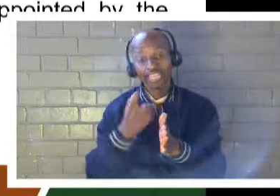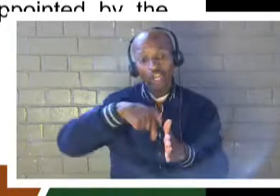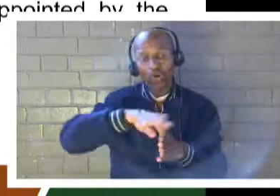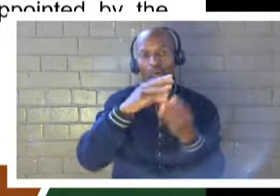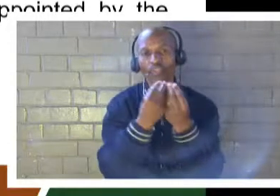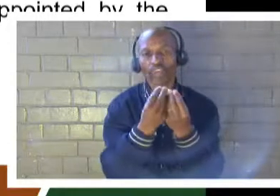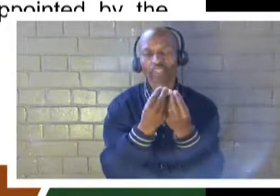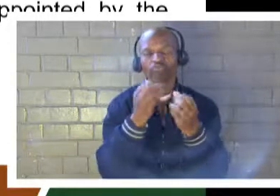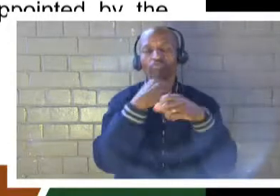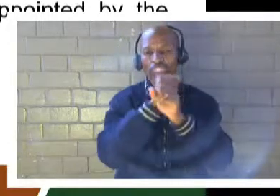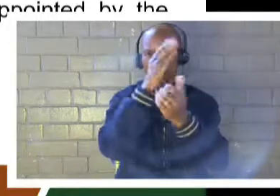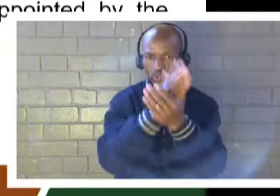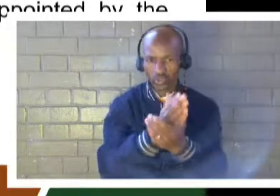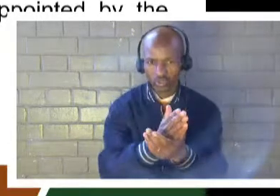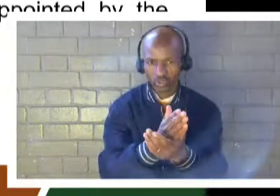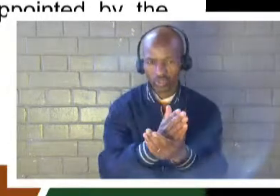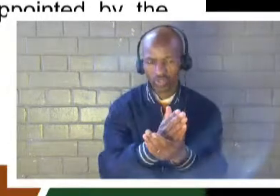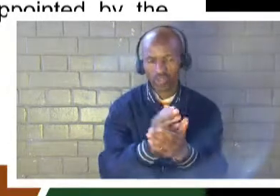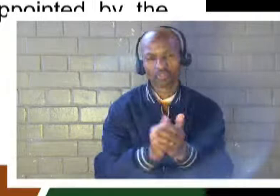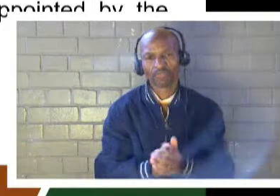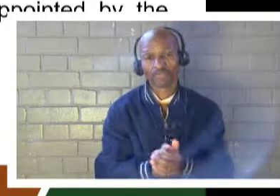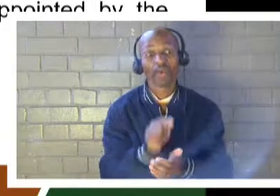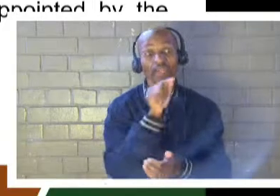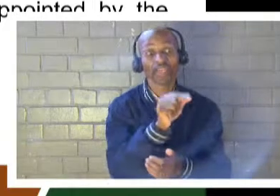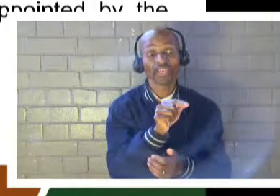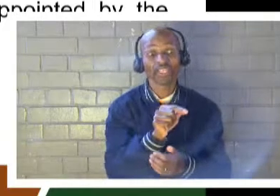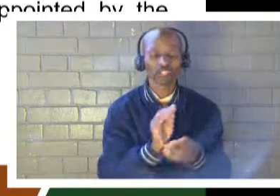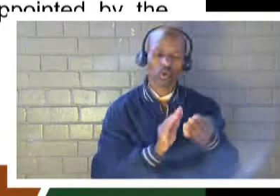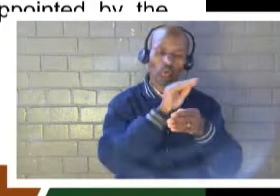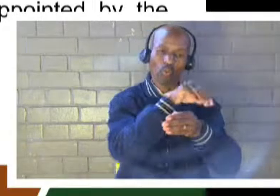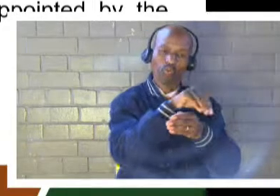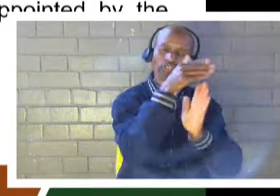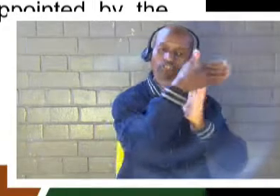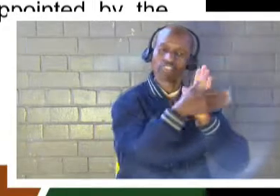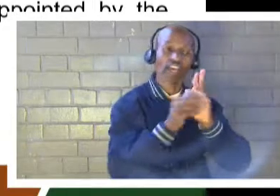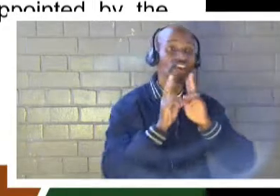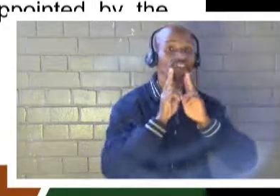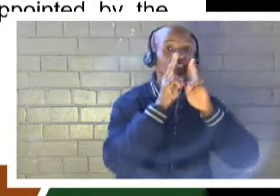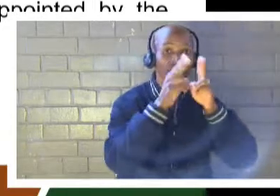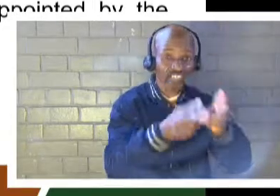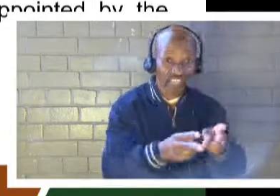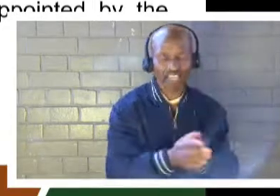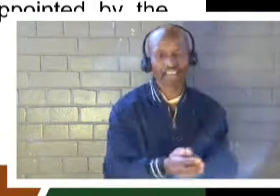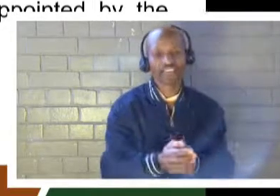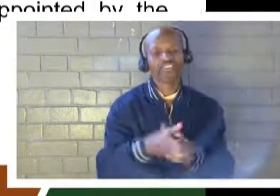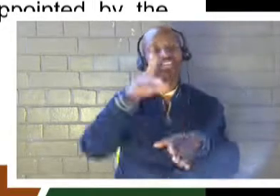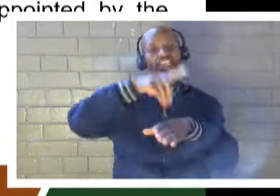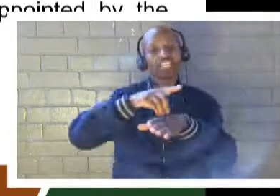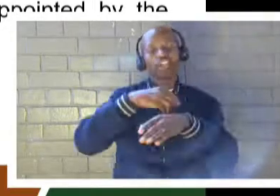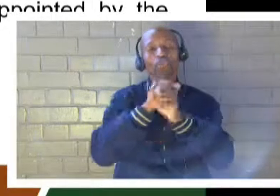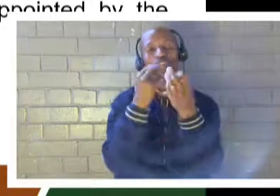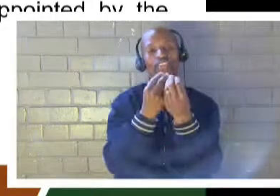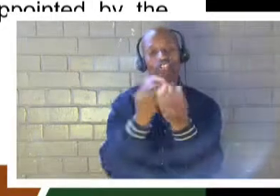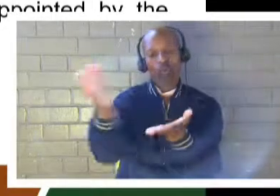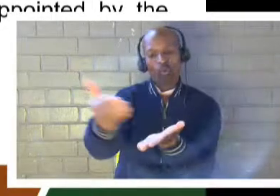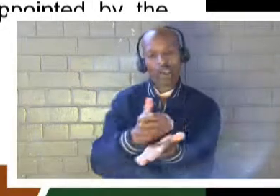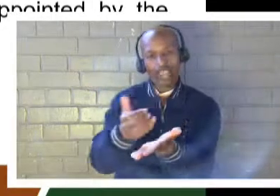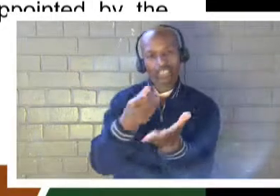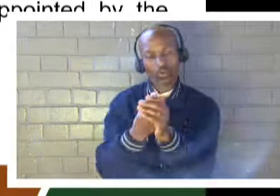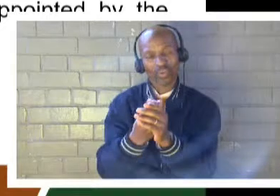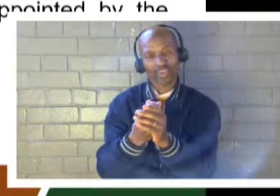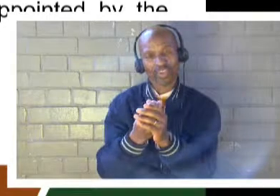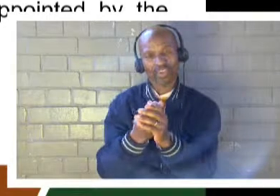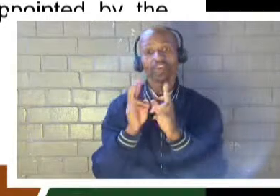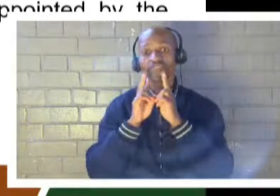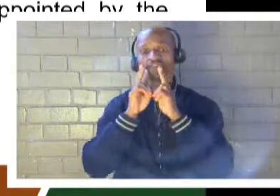to enhance this oversight visit and validate data that have already been collected through oversight